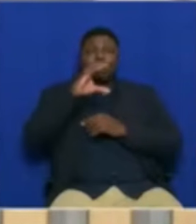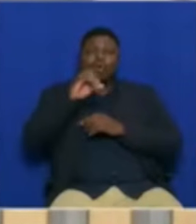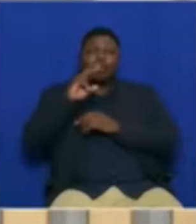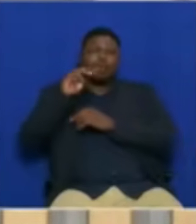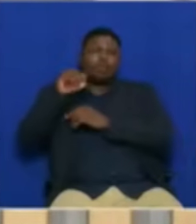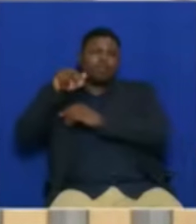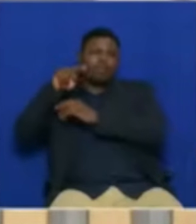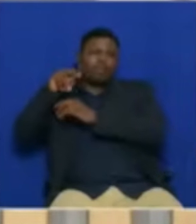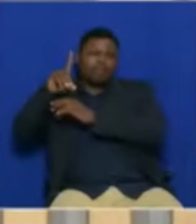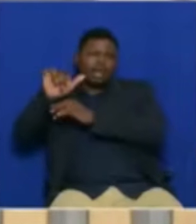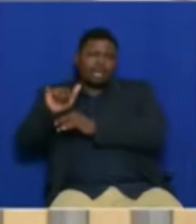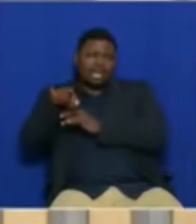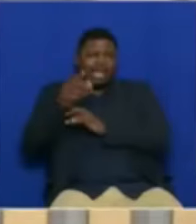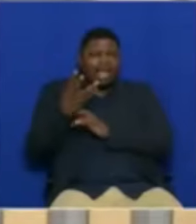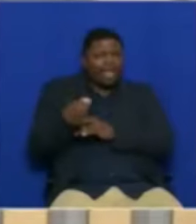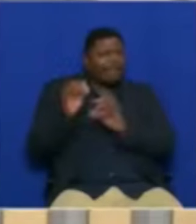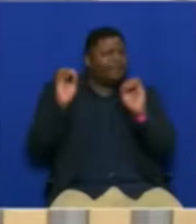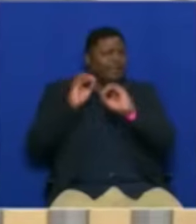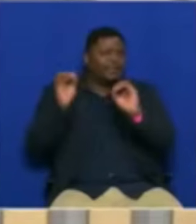the